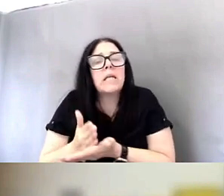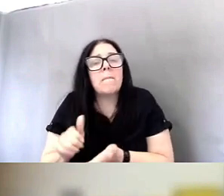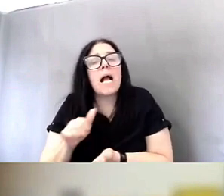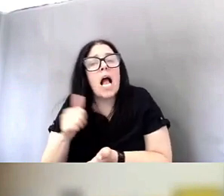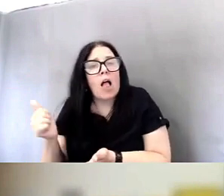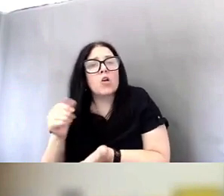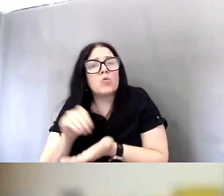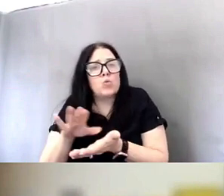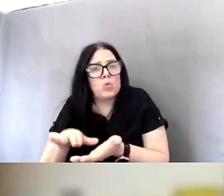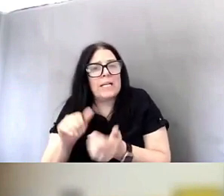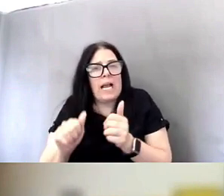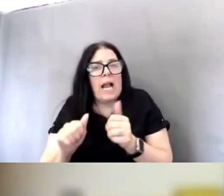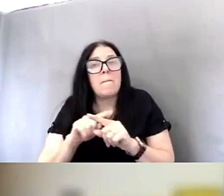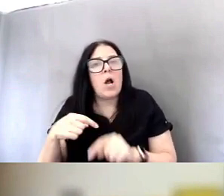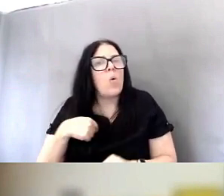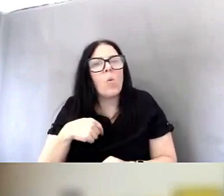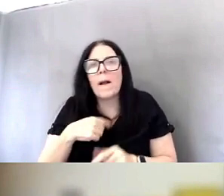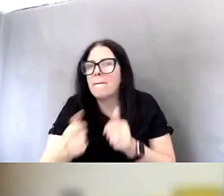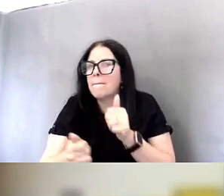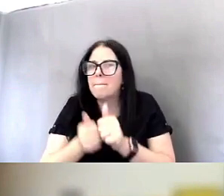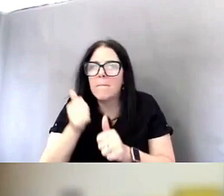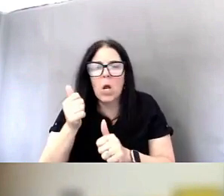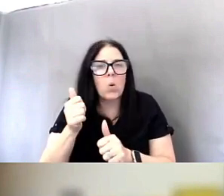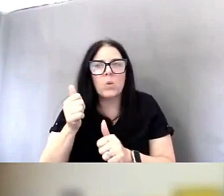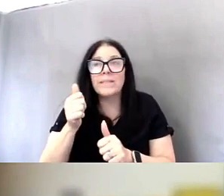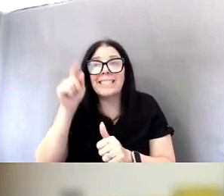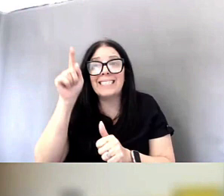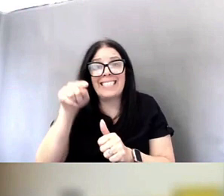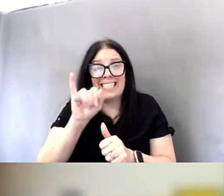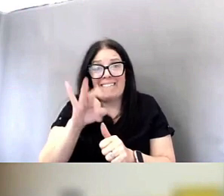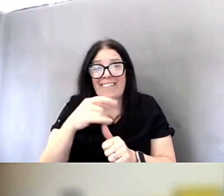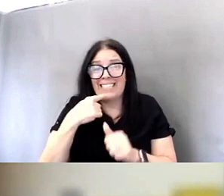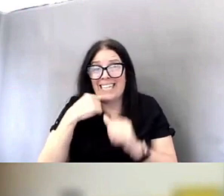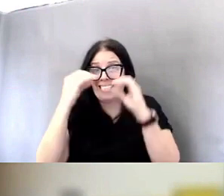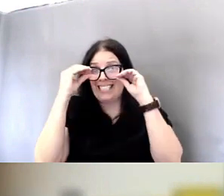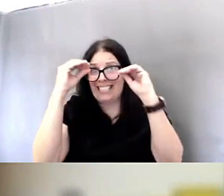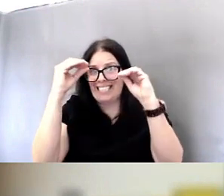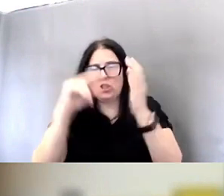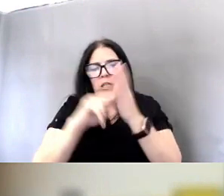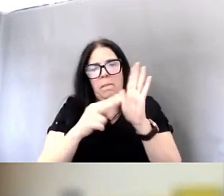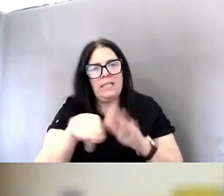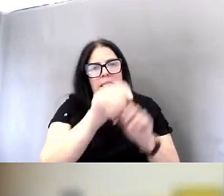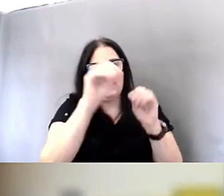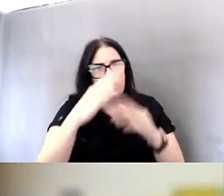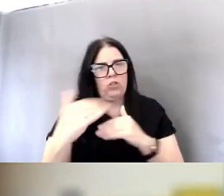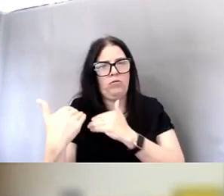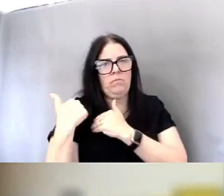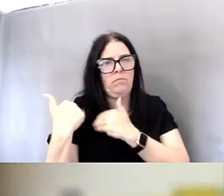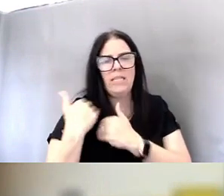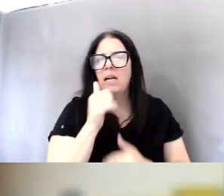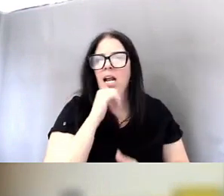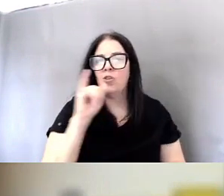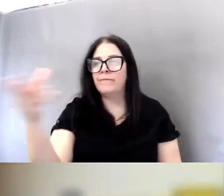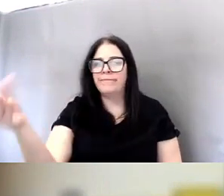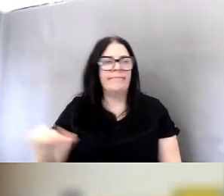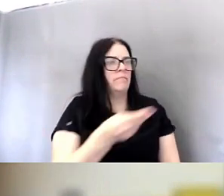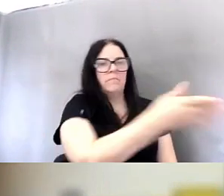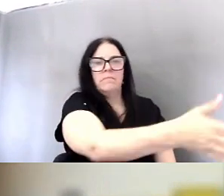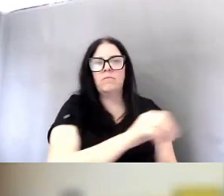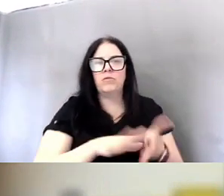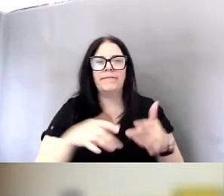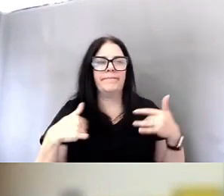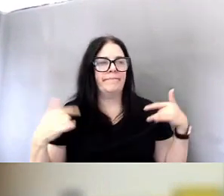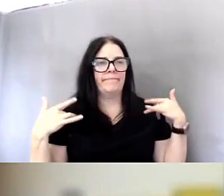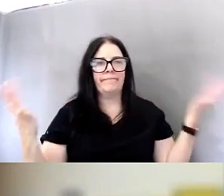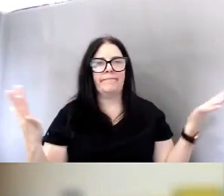would look for that with teaching explanations that would say, well, how can I integrate this? How can I use